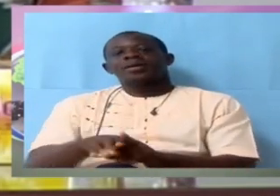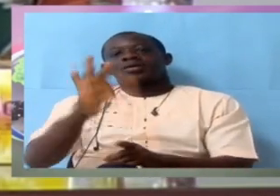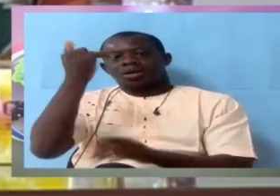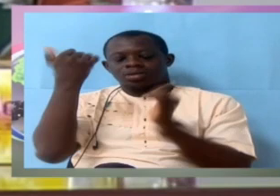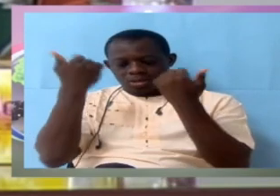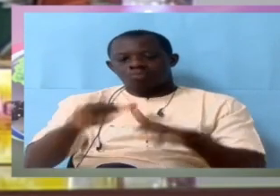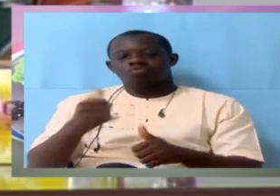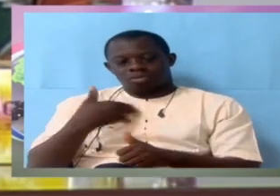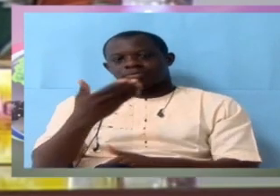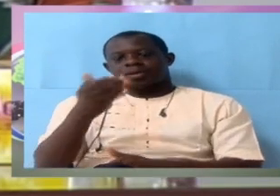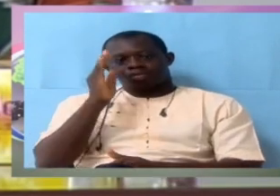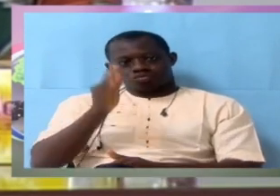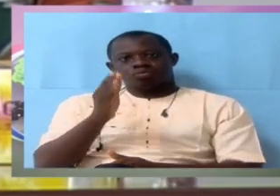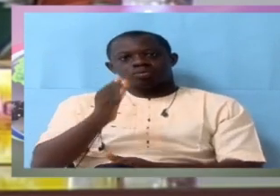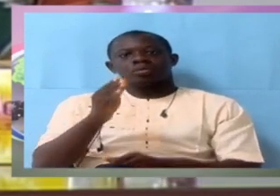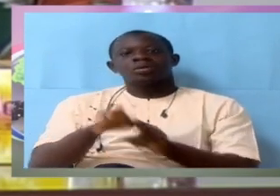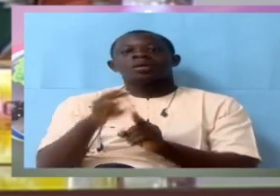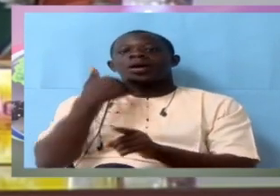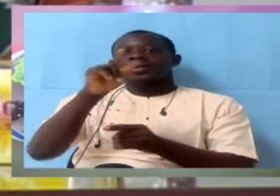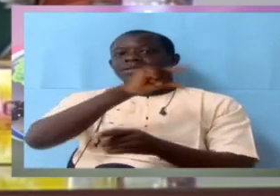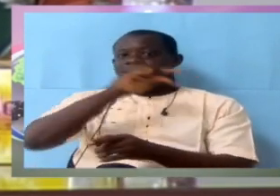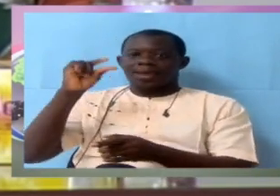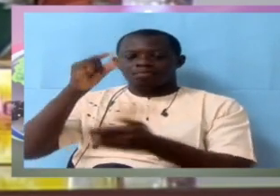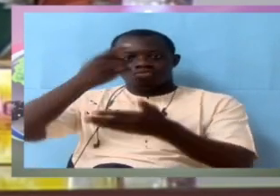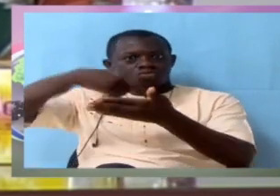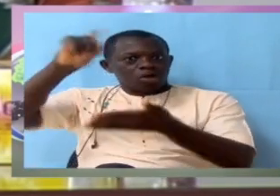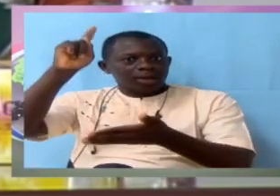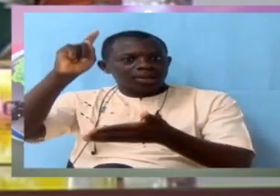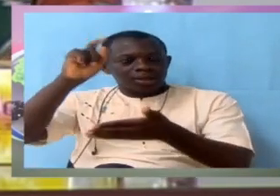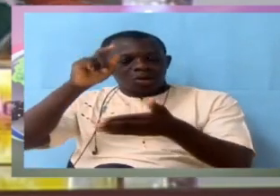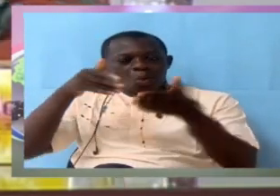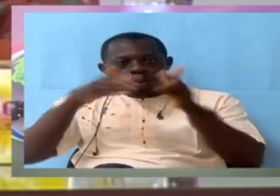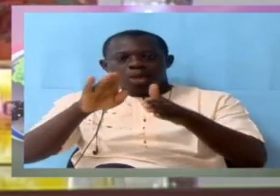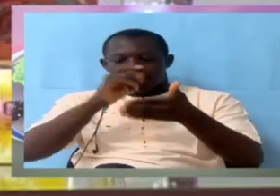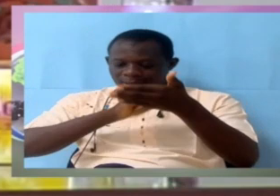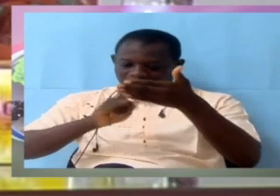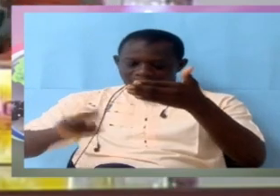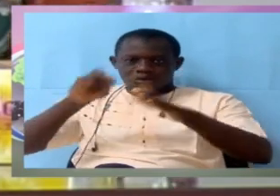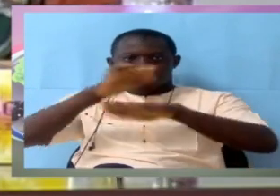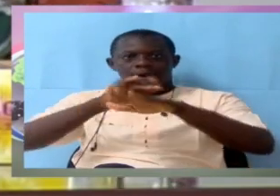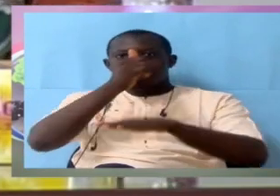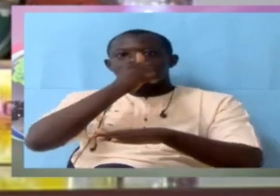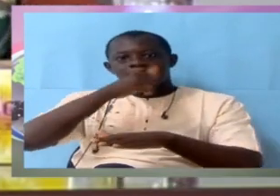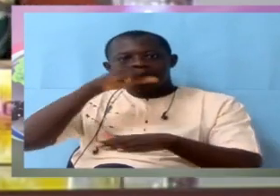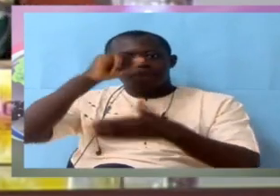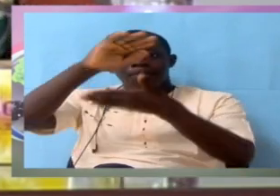Yeah, that's also true. Are the names correct as stated in the said protective sheet before you?